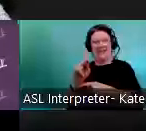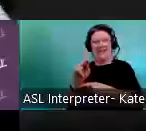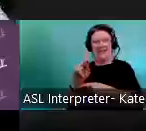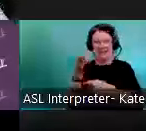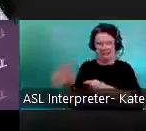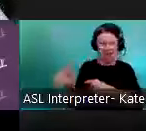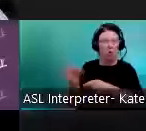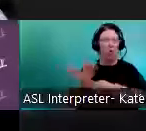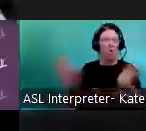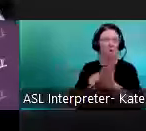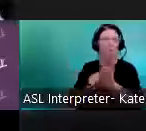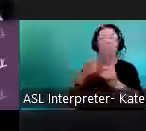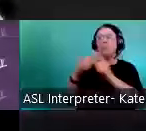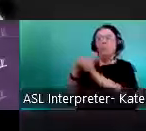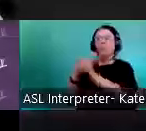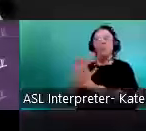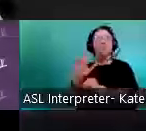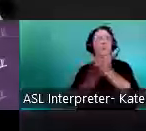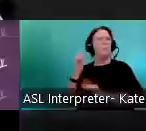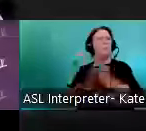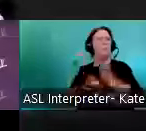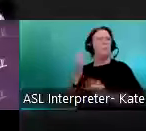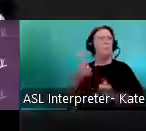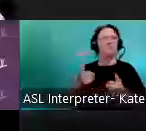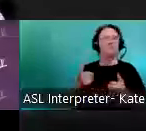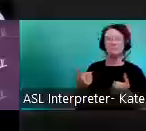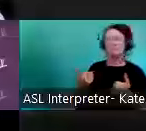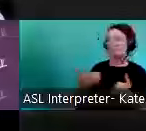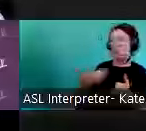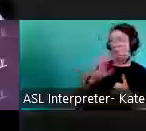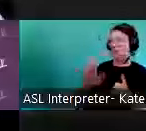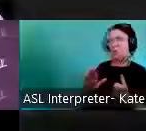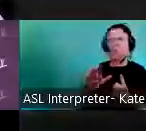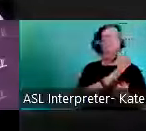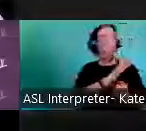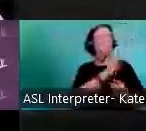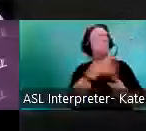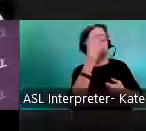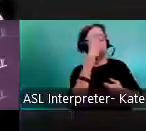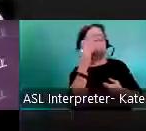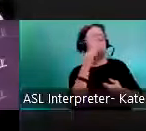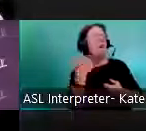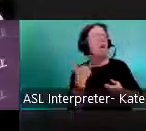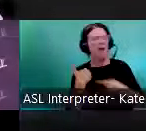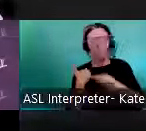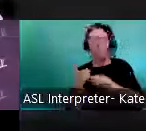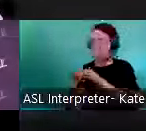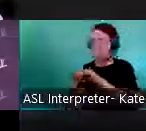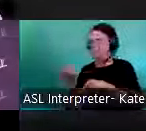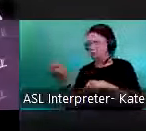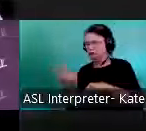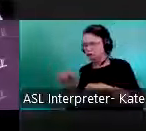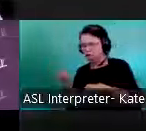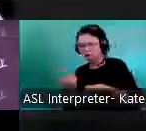know how to use it. So if somebody has never used it before and might need help that first time, there will be trained